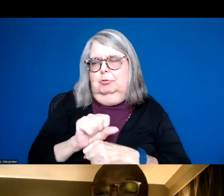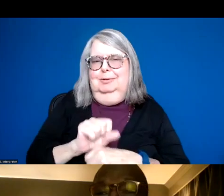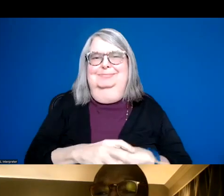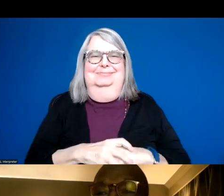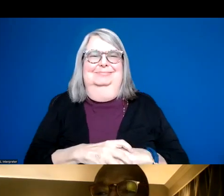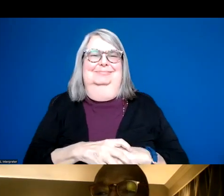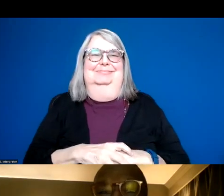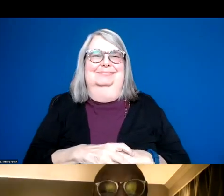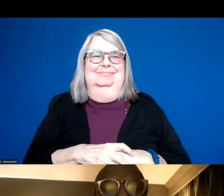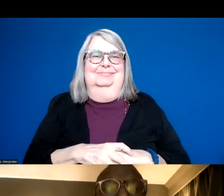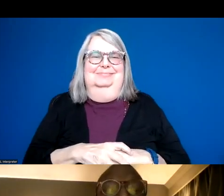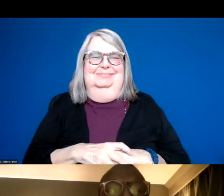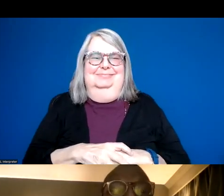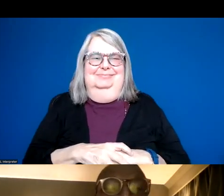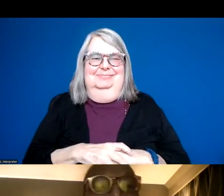Hey,